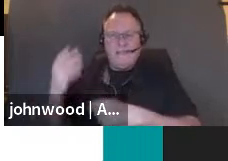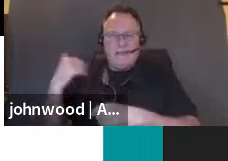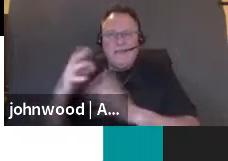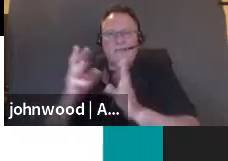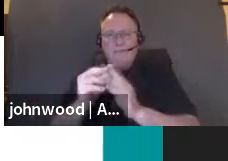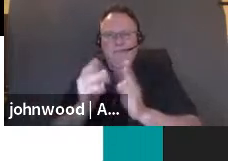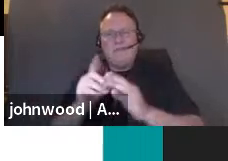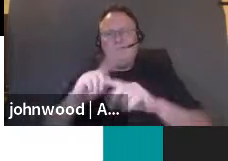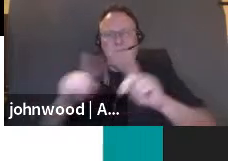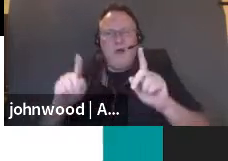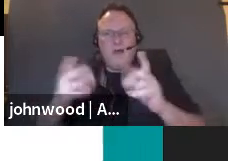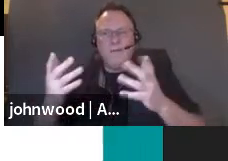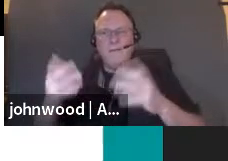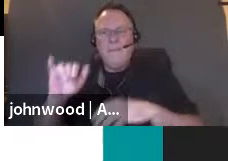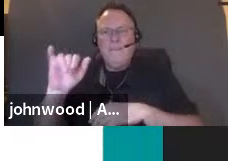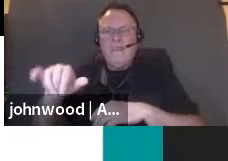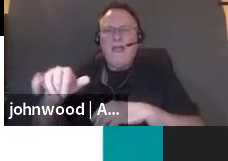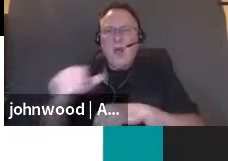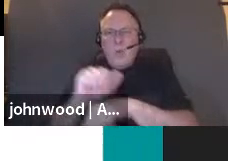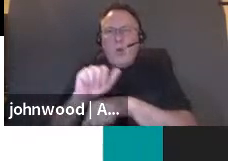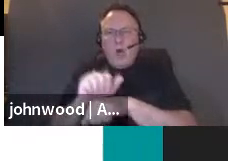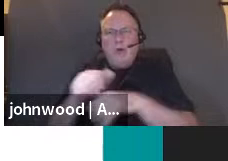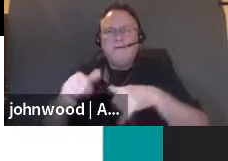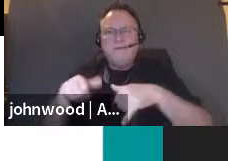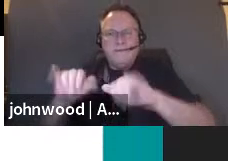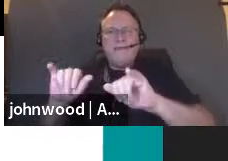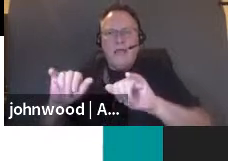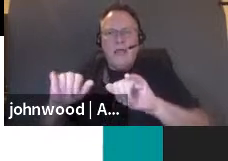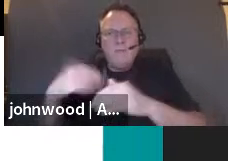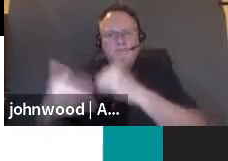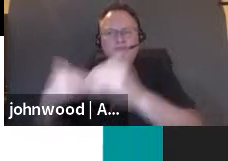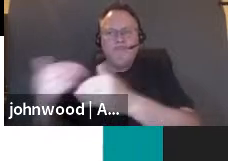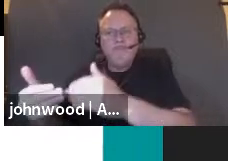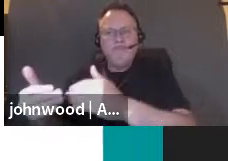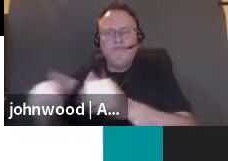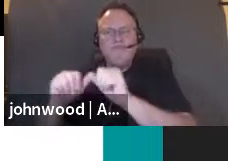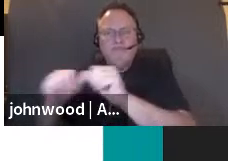conversations and that work is still progressing and ongoing.